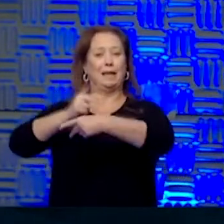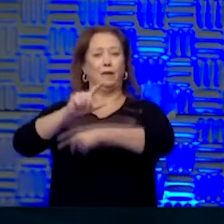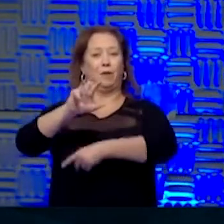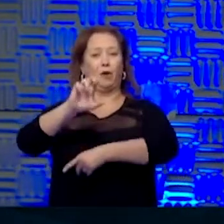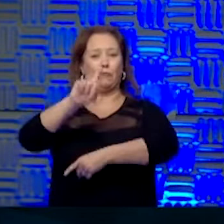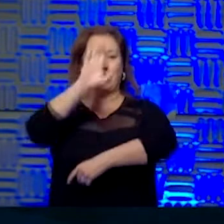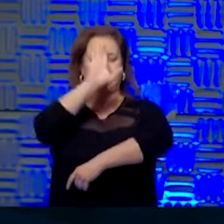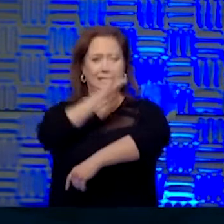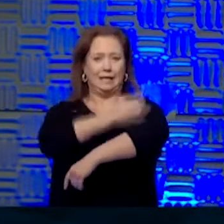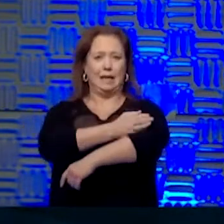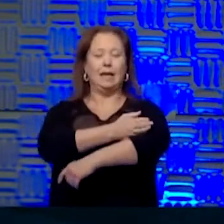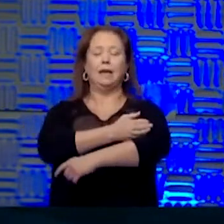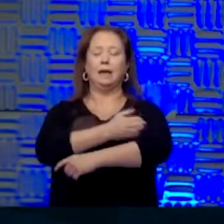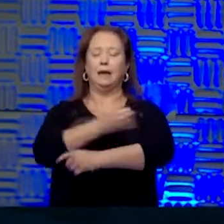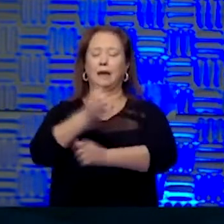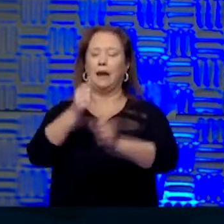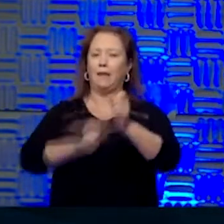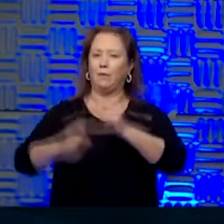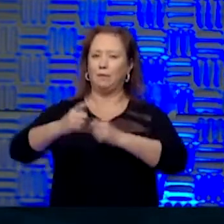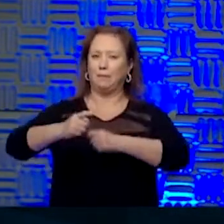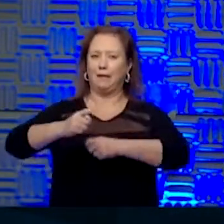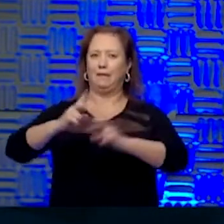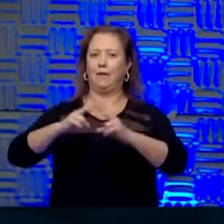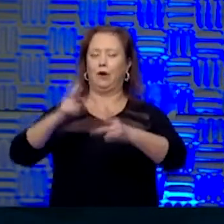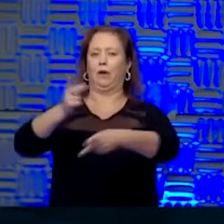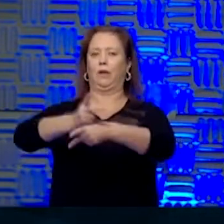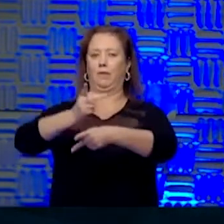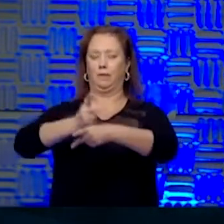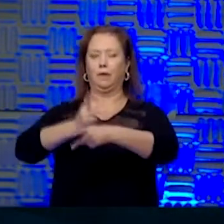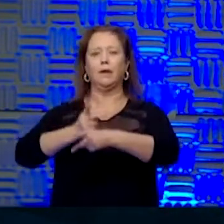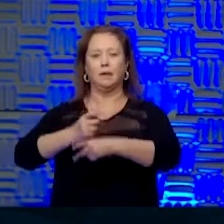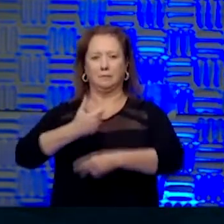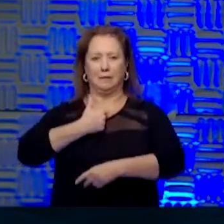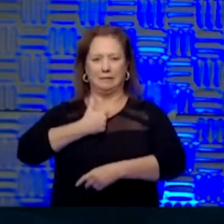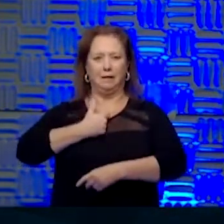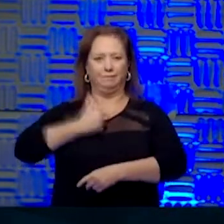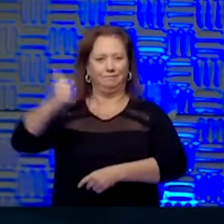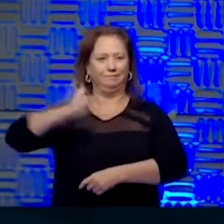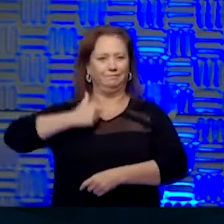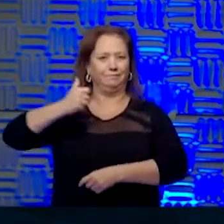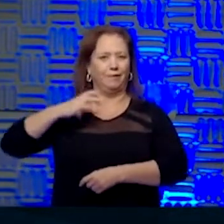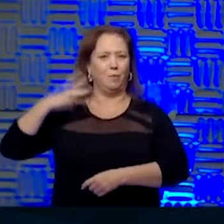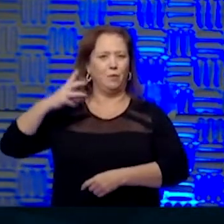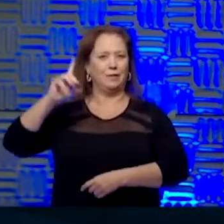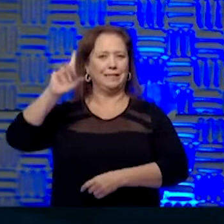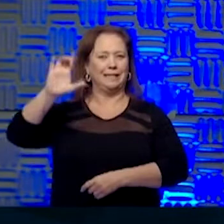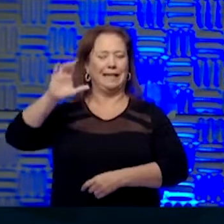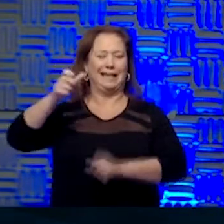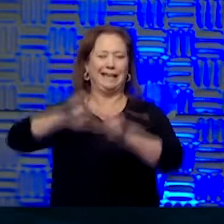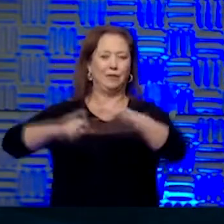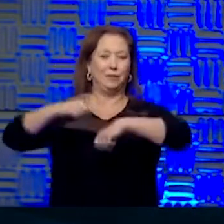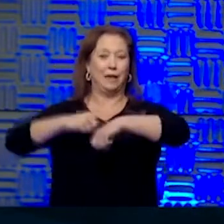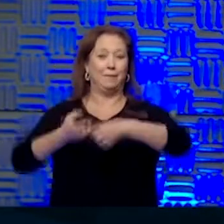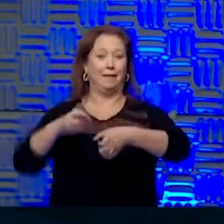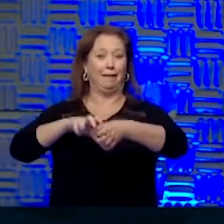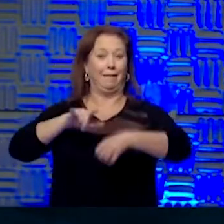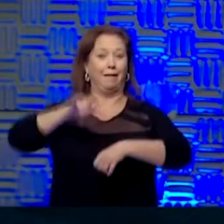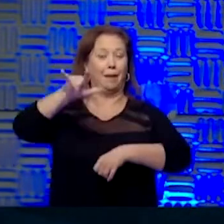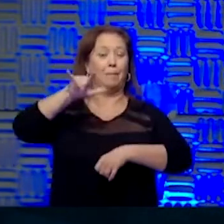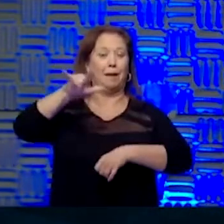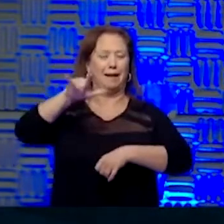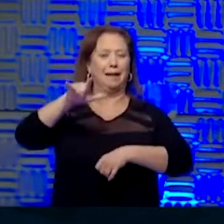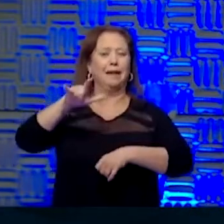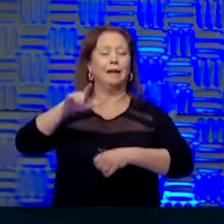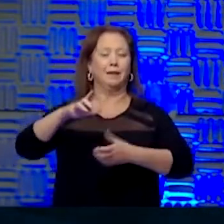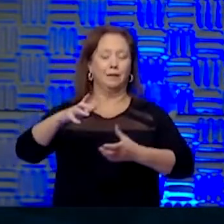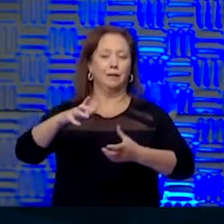so everybody's very cautious. And having been to the nation's capital and back, every time I get on an airplane, it seems like at least the